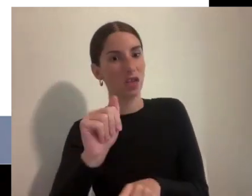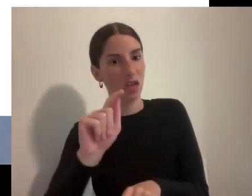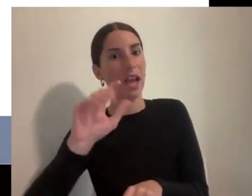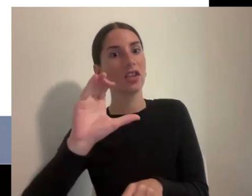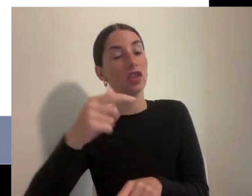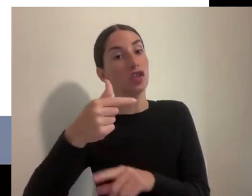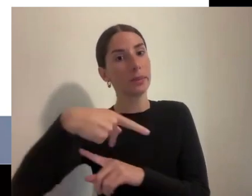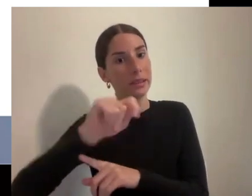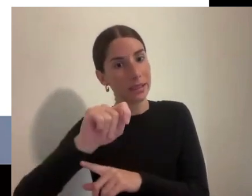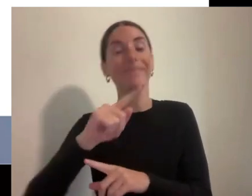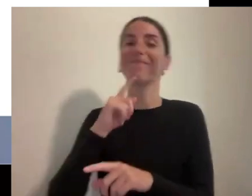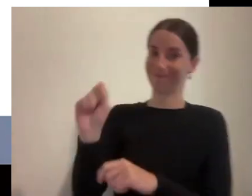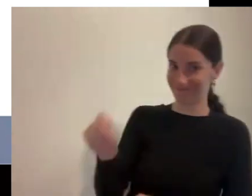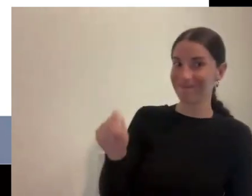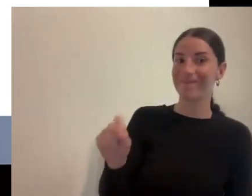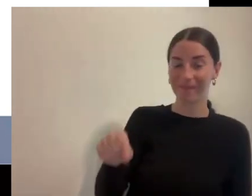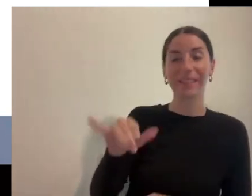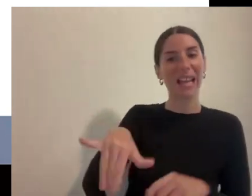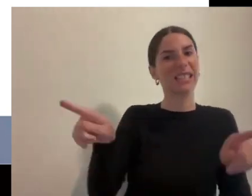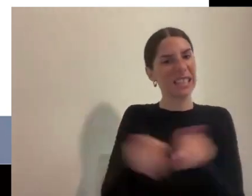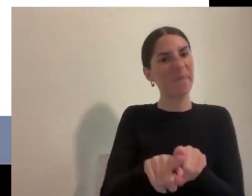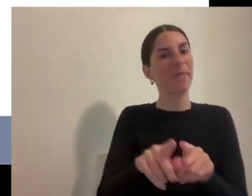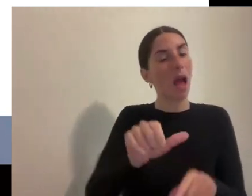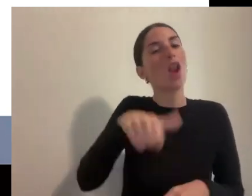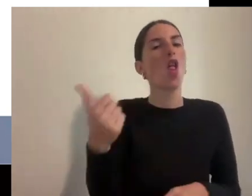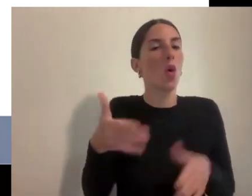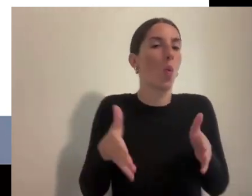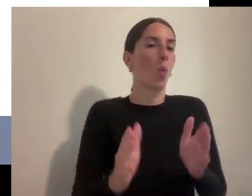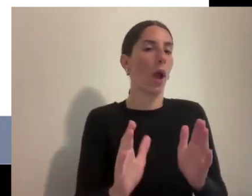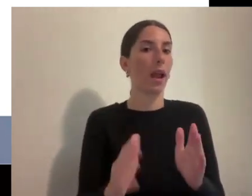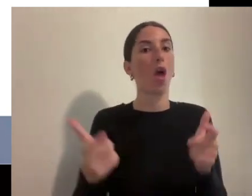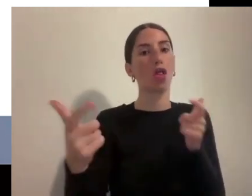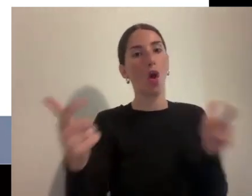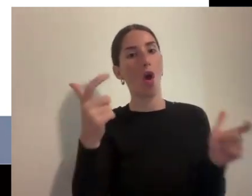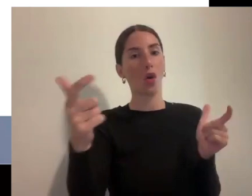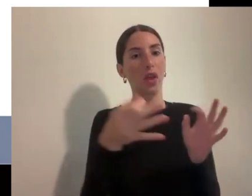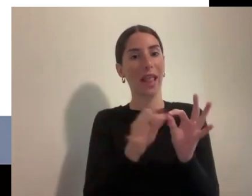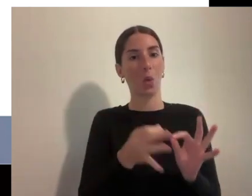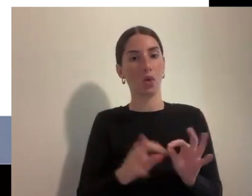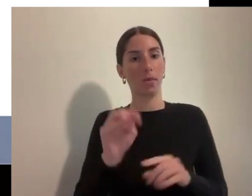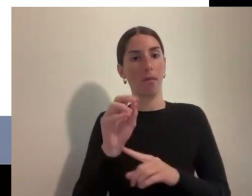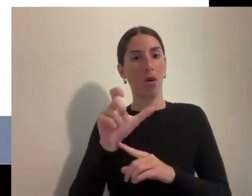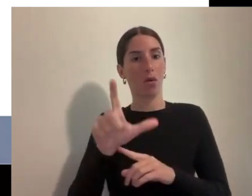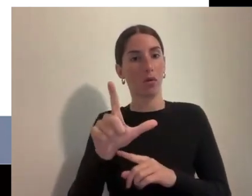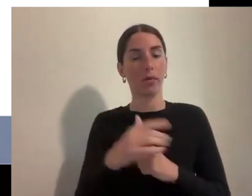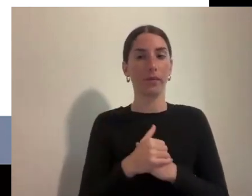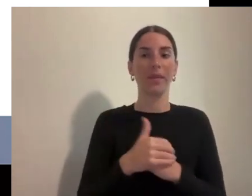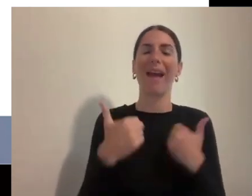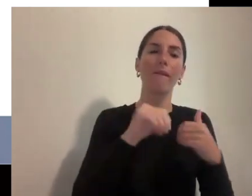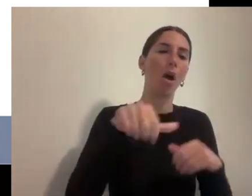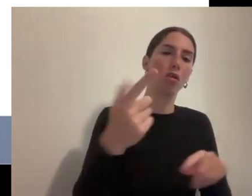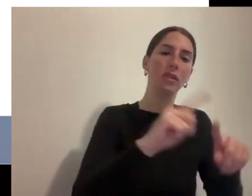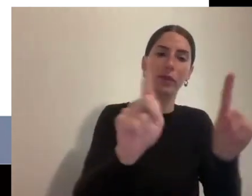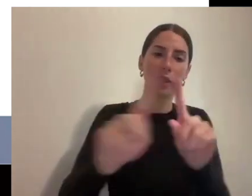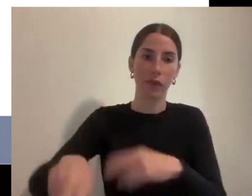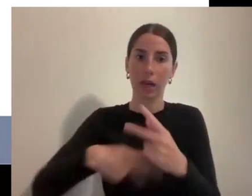ChatGPT is one way of interacting with generative AI. It's one large language model, the chatbot interface. There are other interfaces as